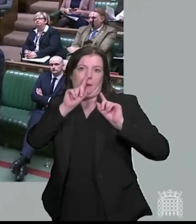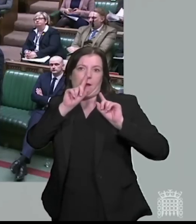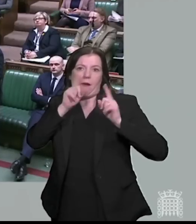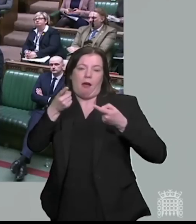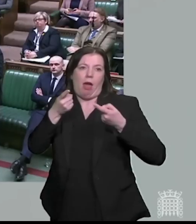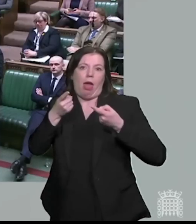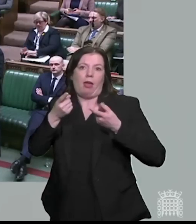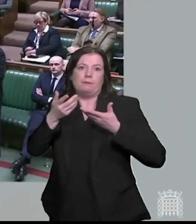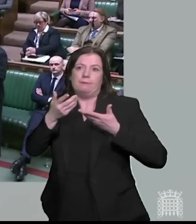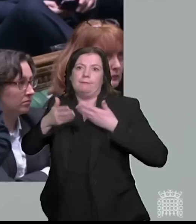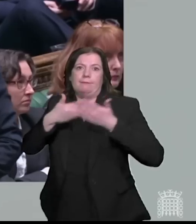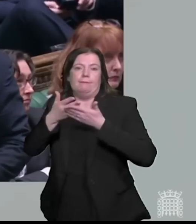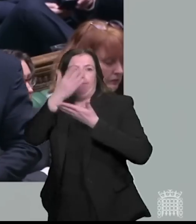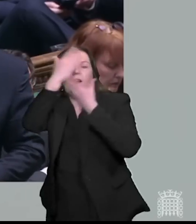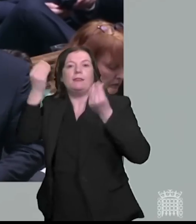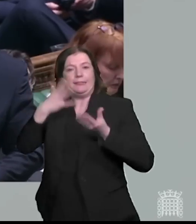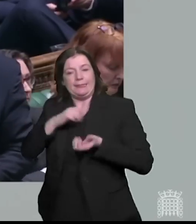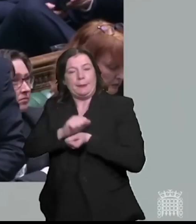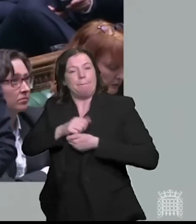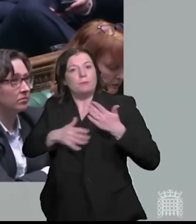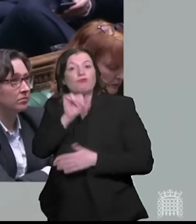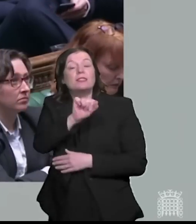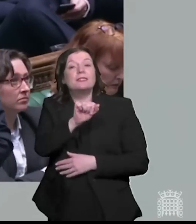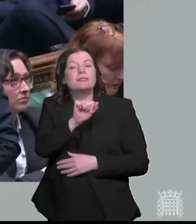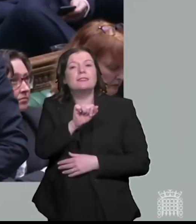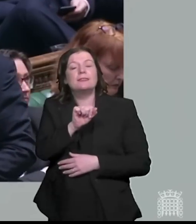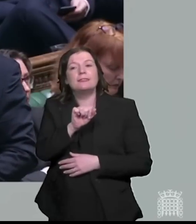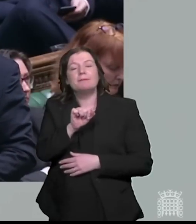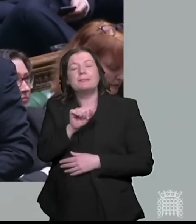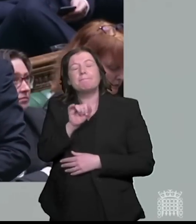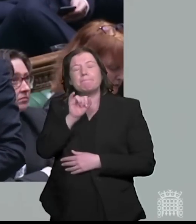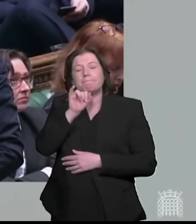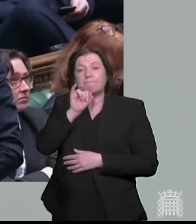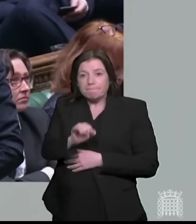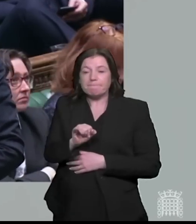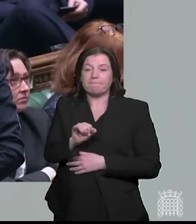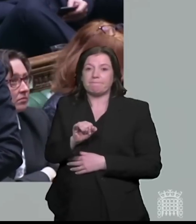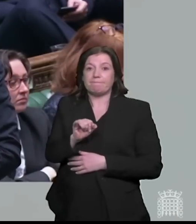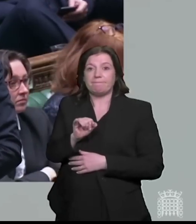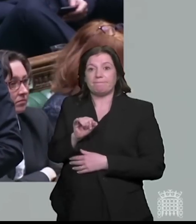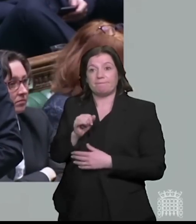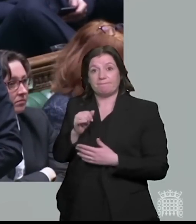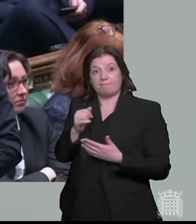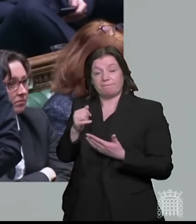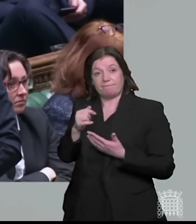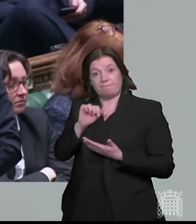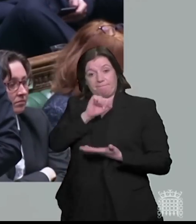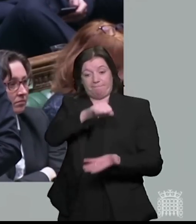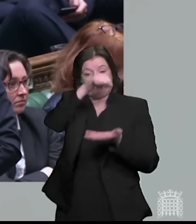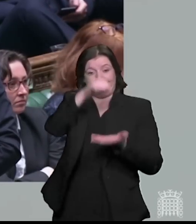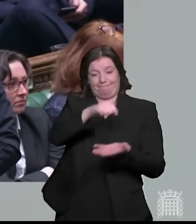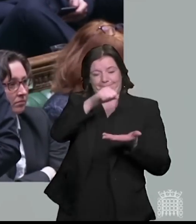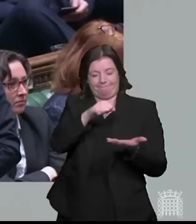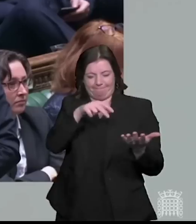the table. The problem is that when one even has a cursory glance at the Red Book and